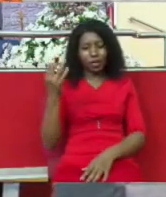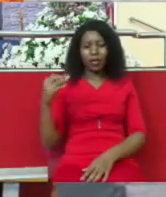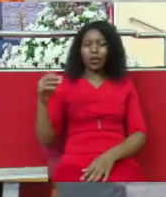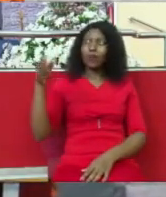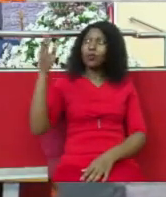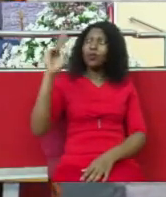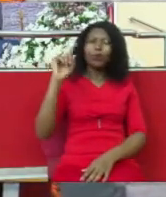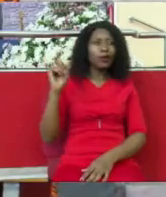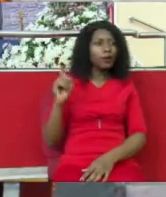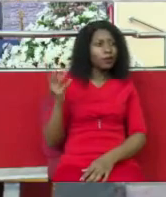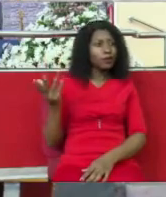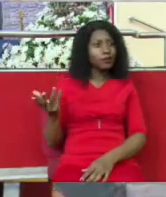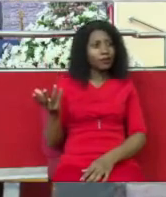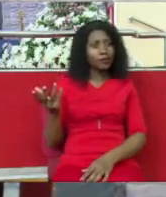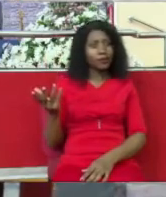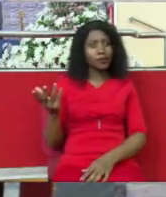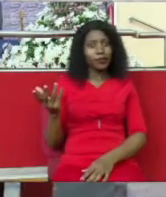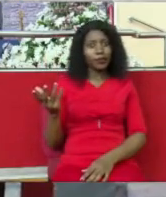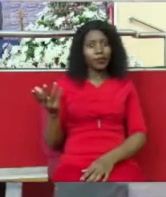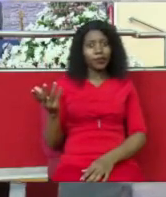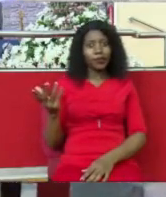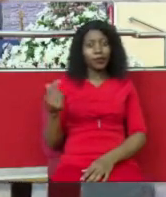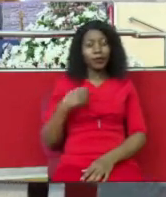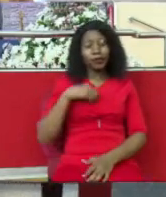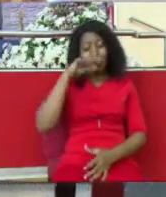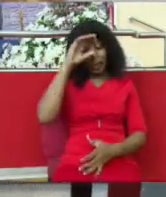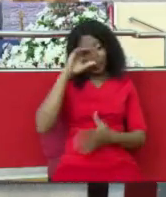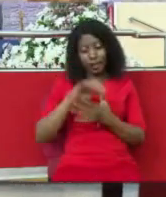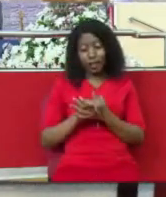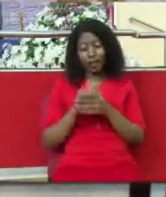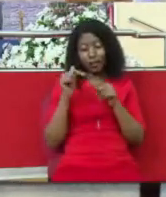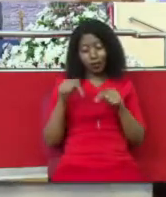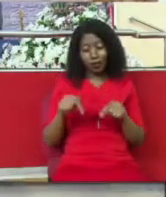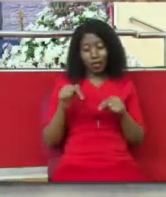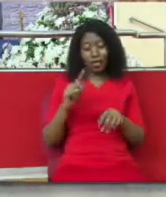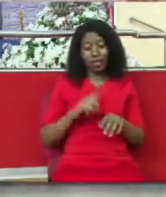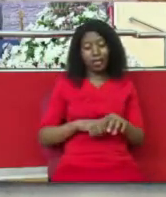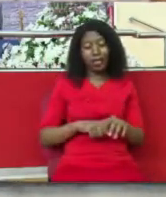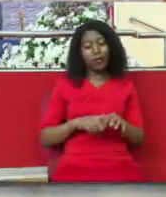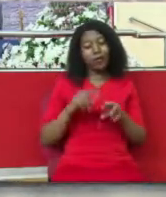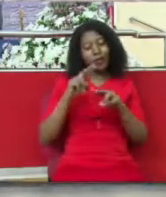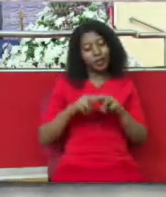Praise the name of Jesus. I want to believe today, as we are sitting here,